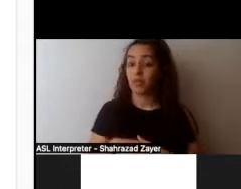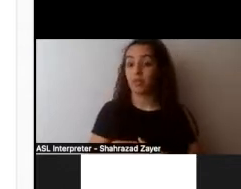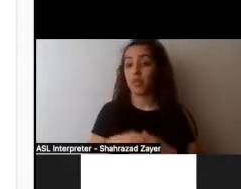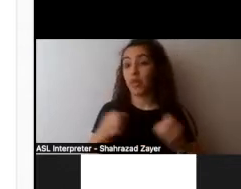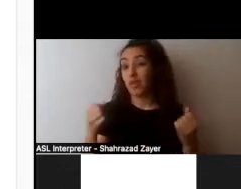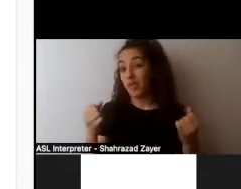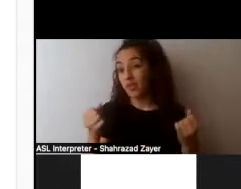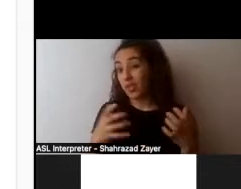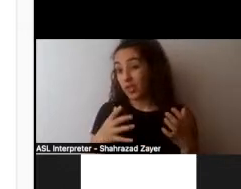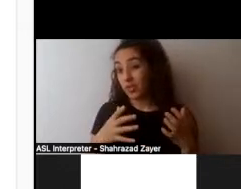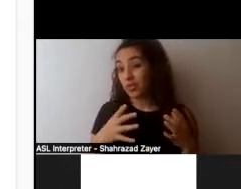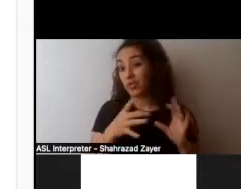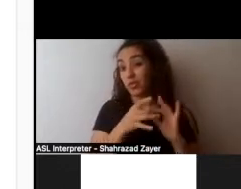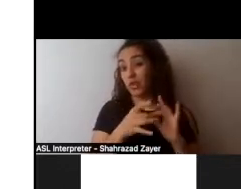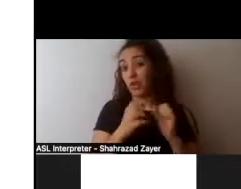autonomy,